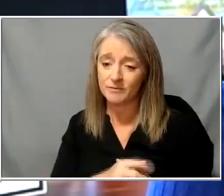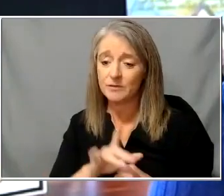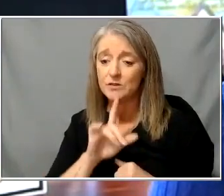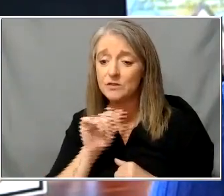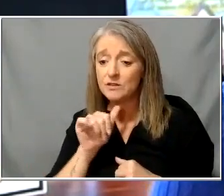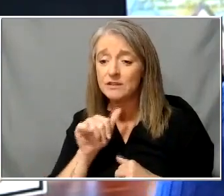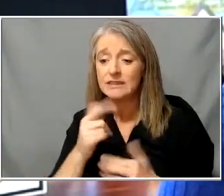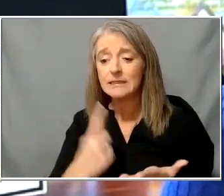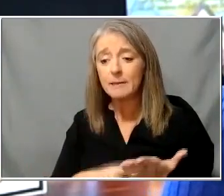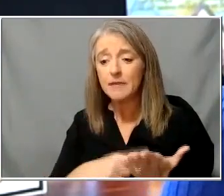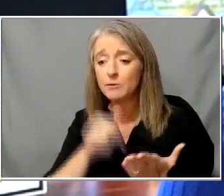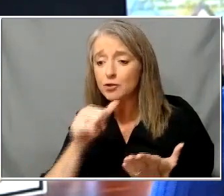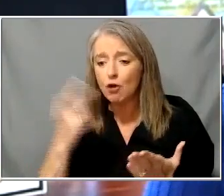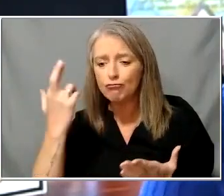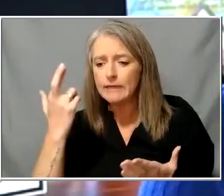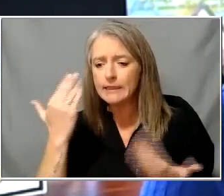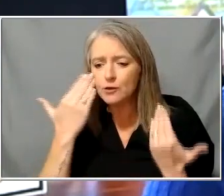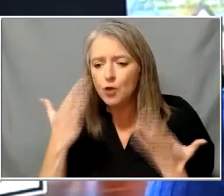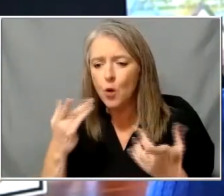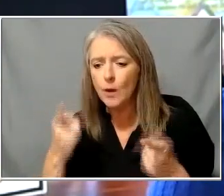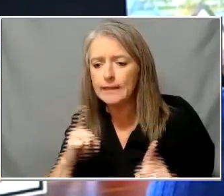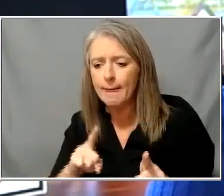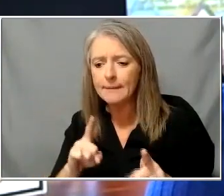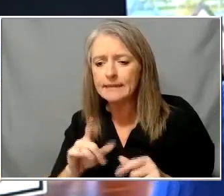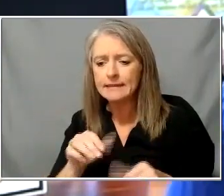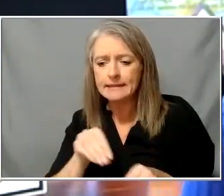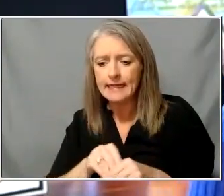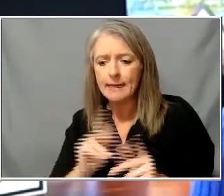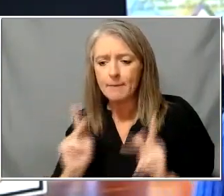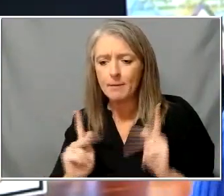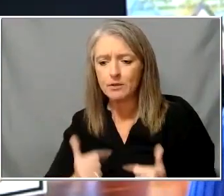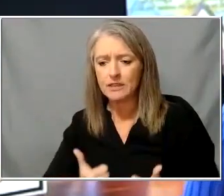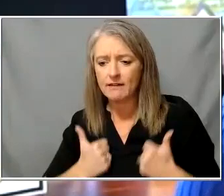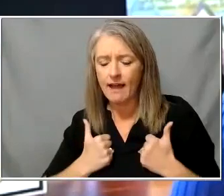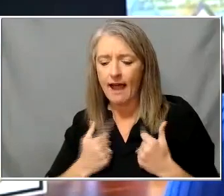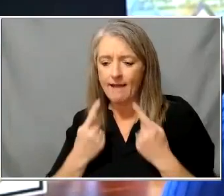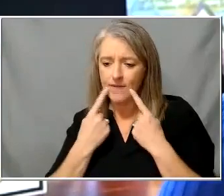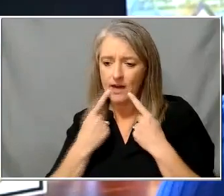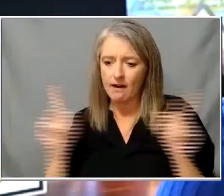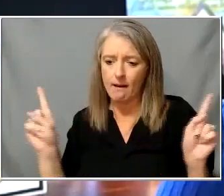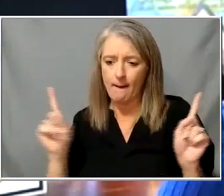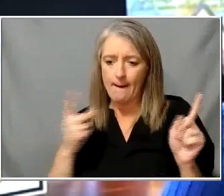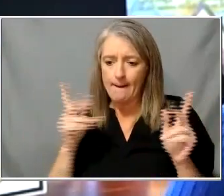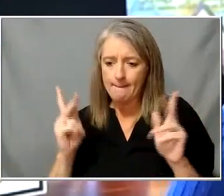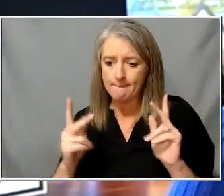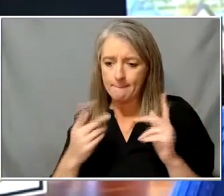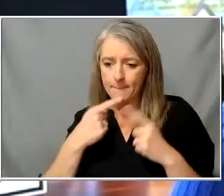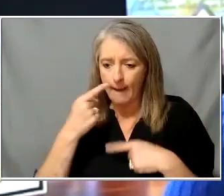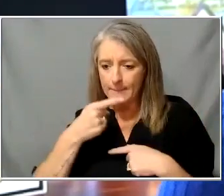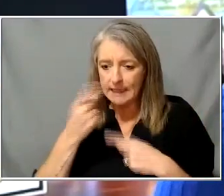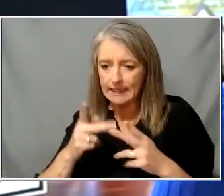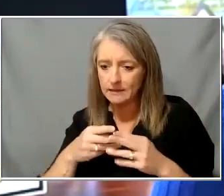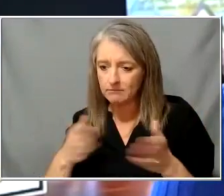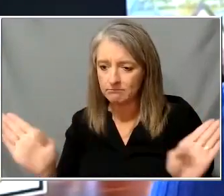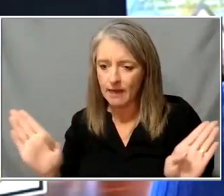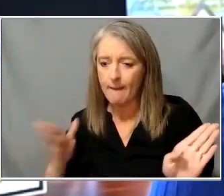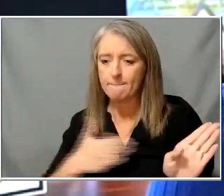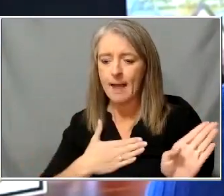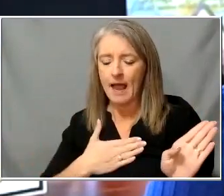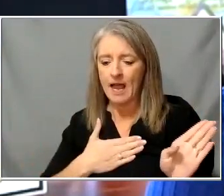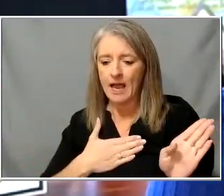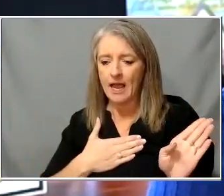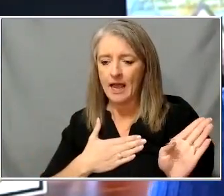Realize sometimes you don't know what's going on in someone's life. I'm very public about my breast cancer diagnosis,